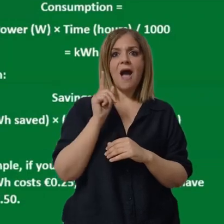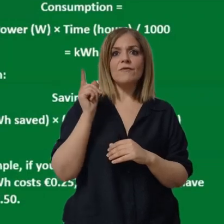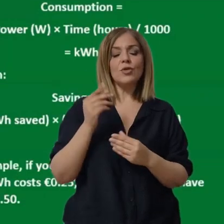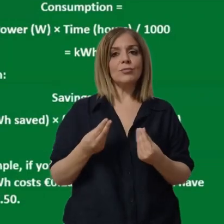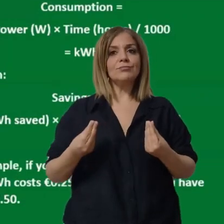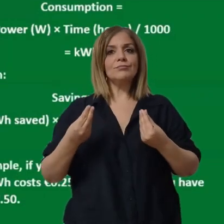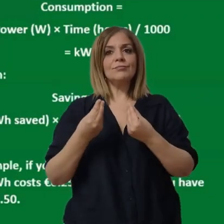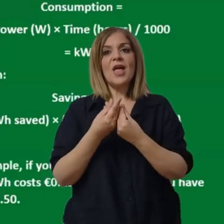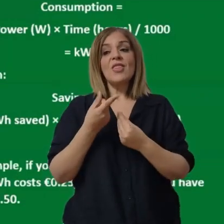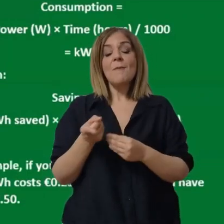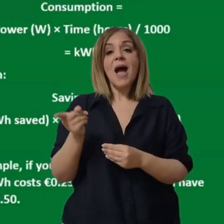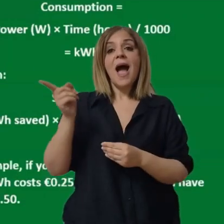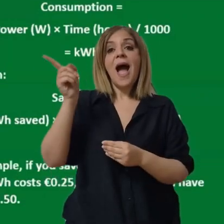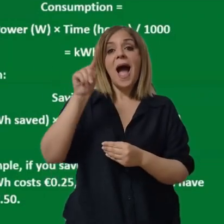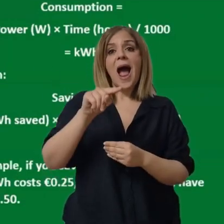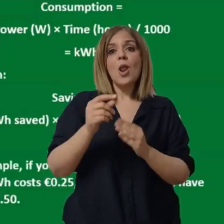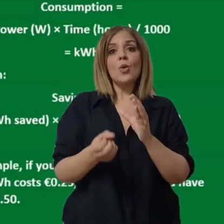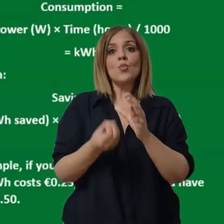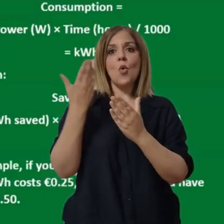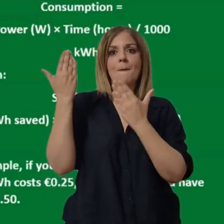related to more practical